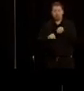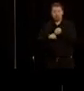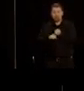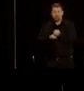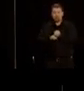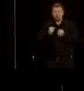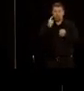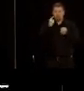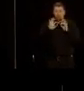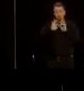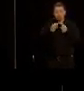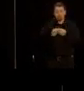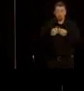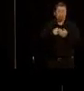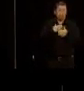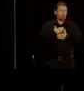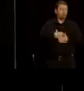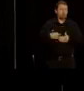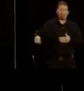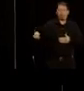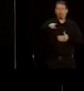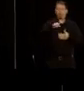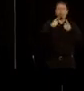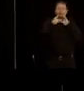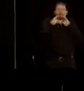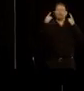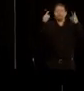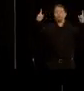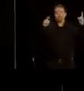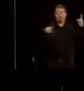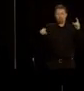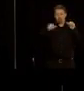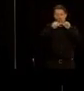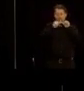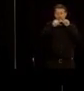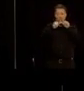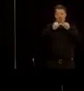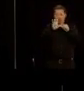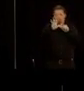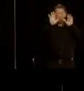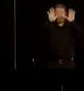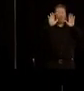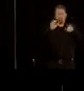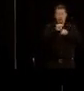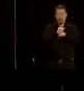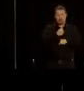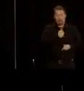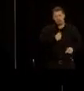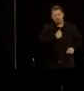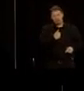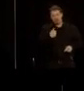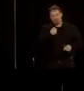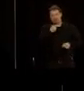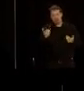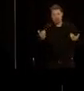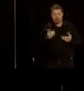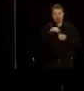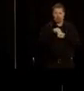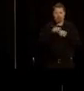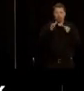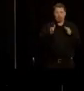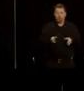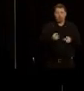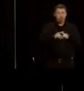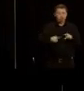great success as you continue to do your phenomenal work. I'm sorry that Kaluma and I can't be with you, but thank you for teaching